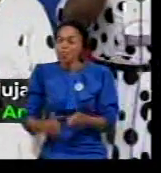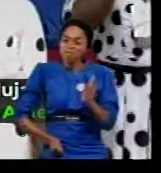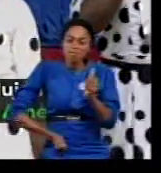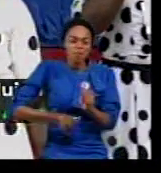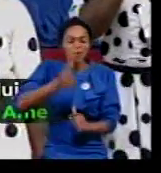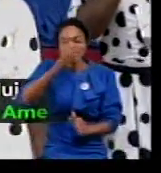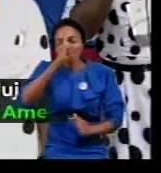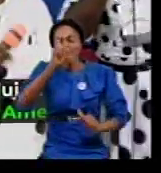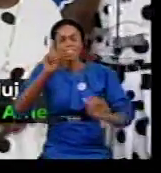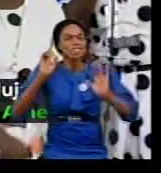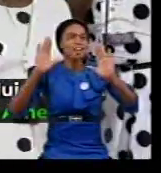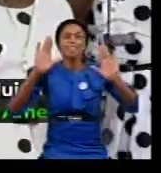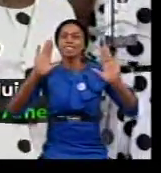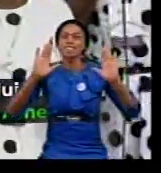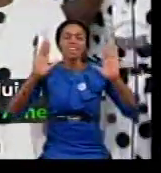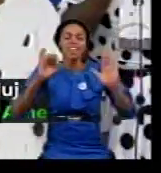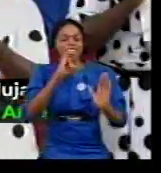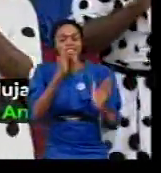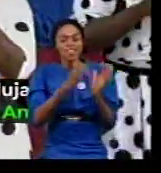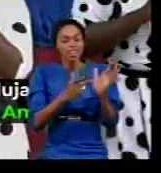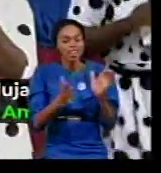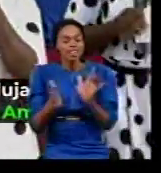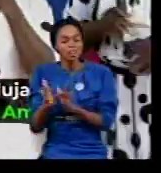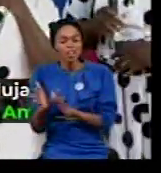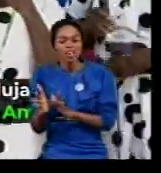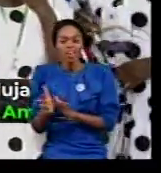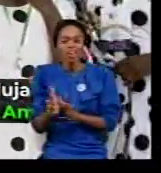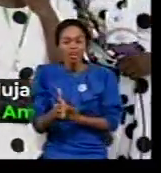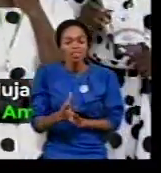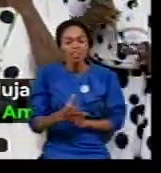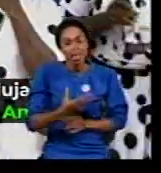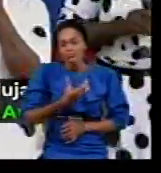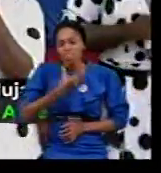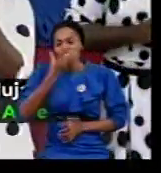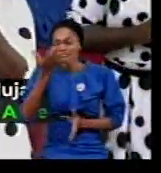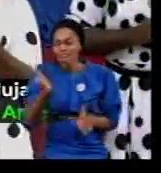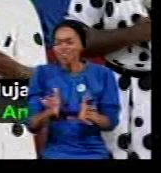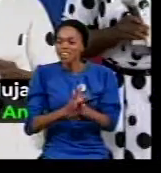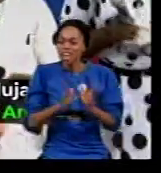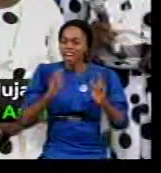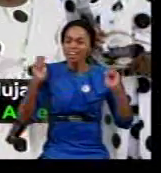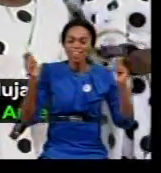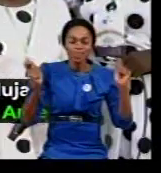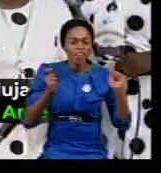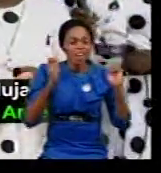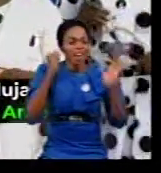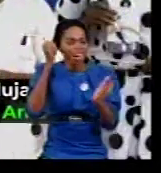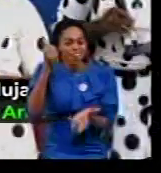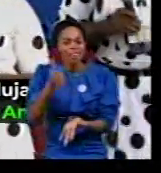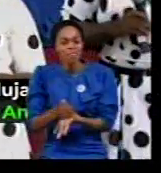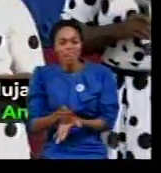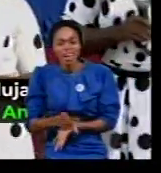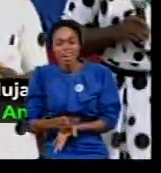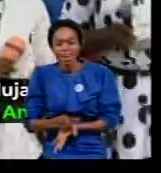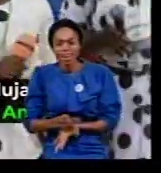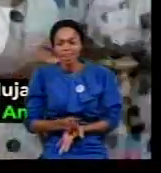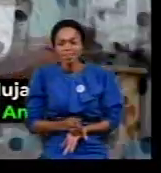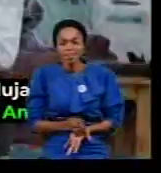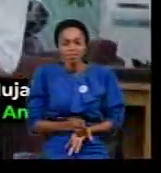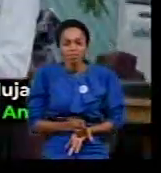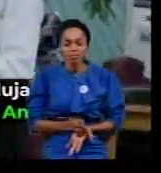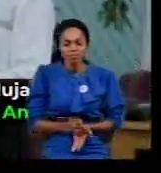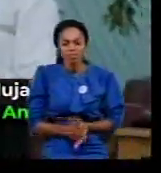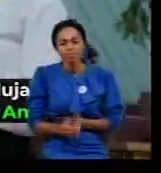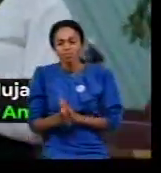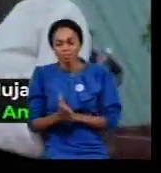was worshipping that idol. And then Gideon took that in the night and destroyed everything without even informing the father. And look at what